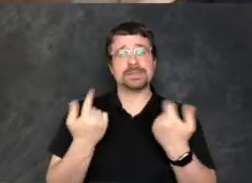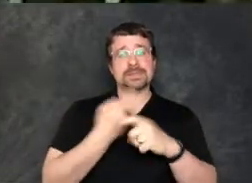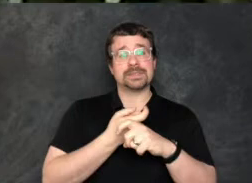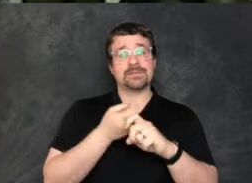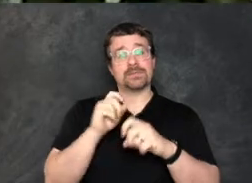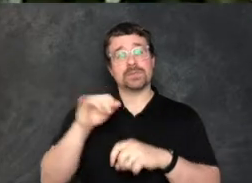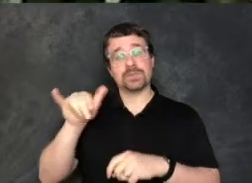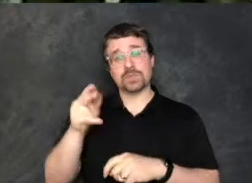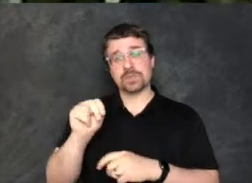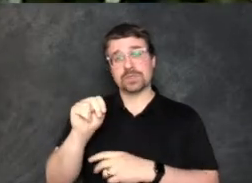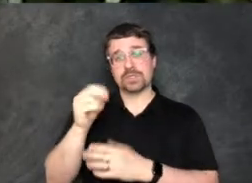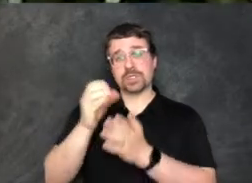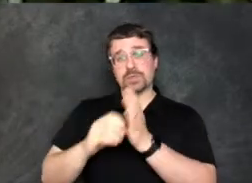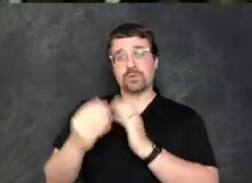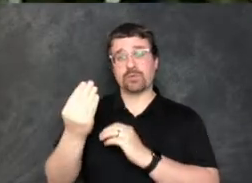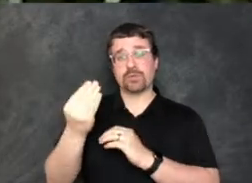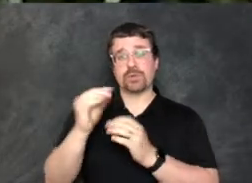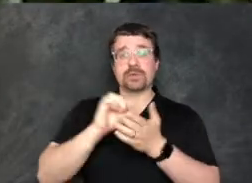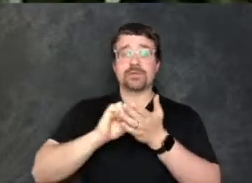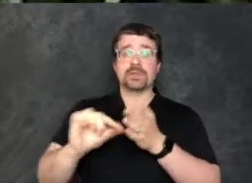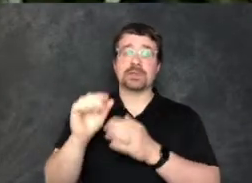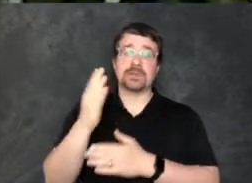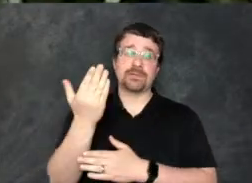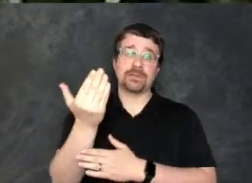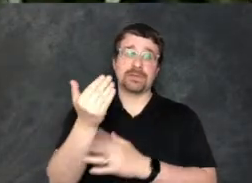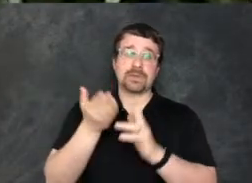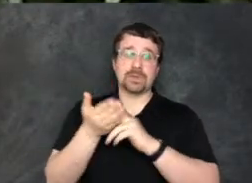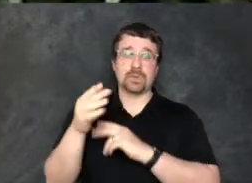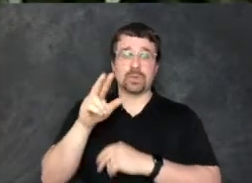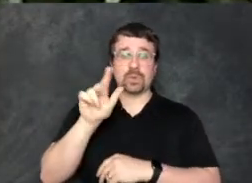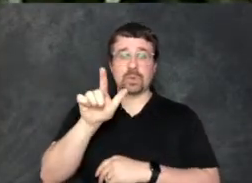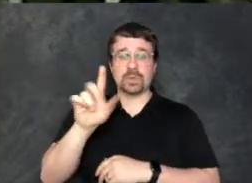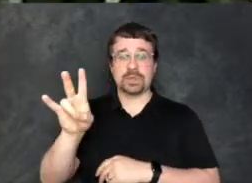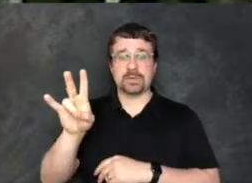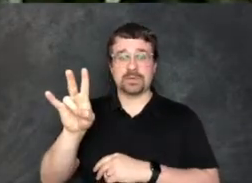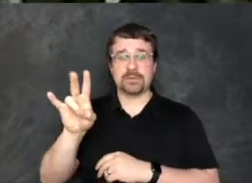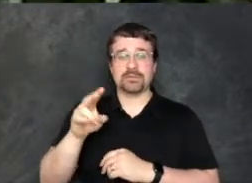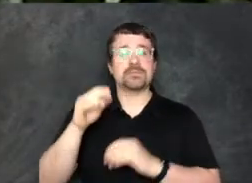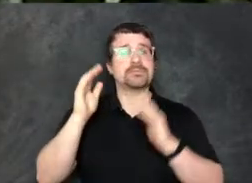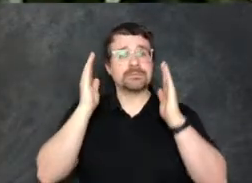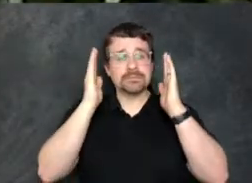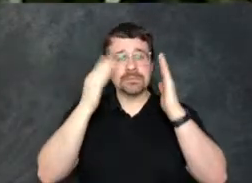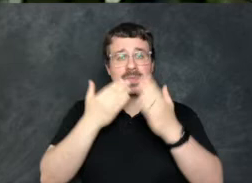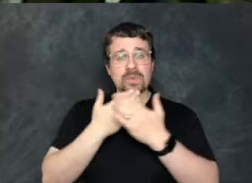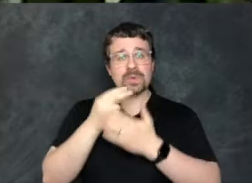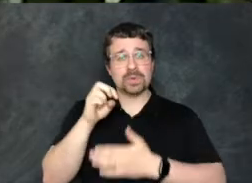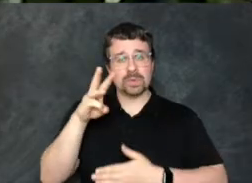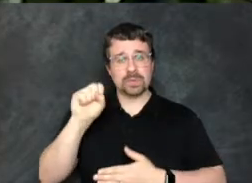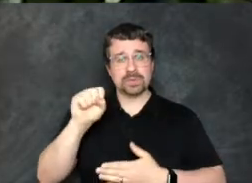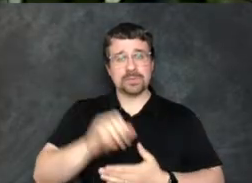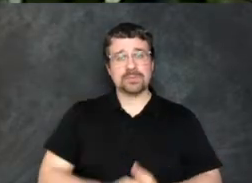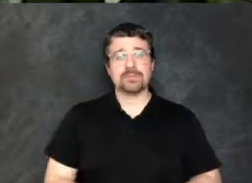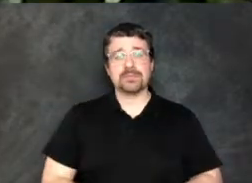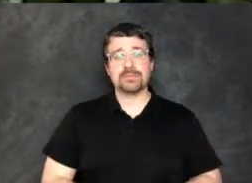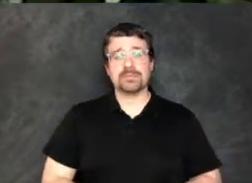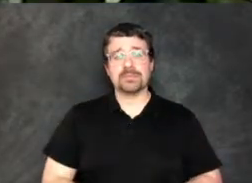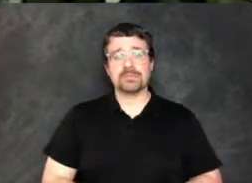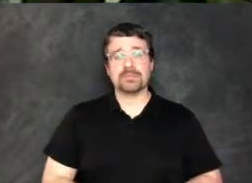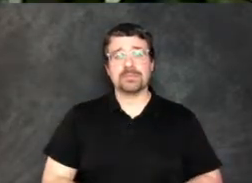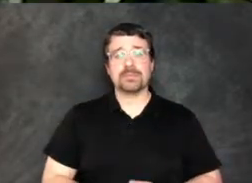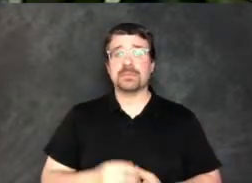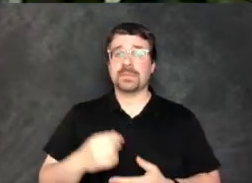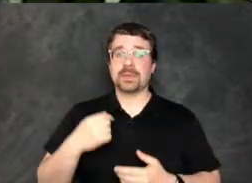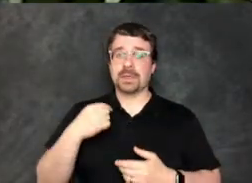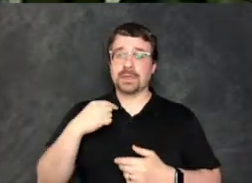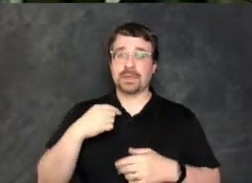Our gospel lesson today comes from John chapter 14, verses 15 through 27. Listen and hear the